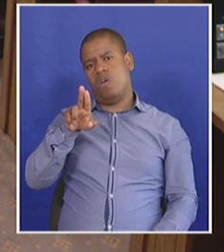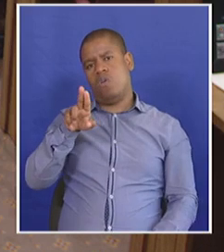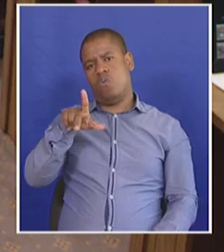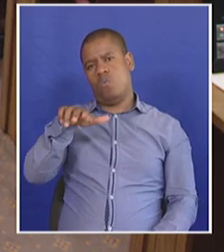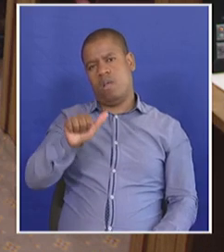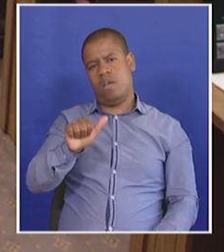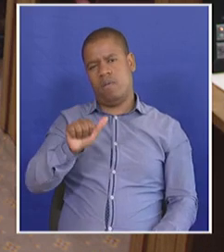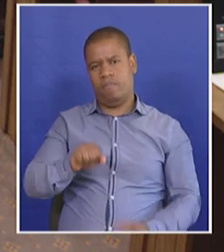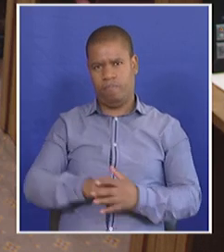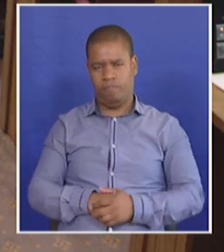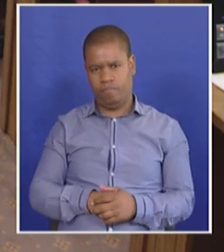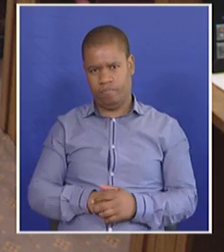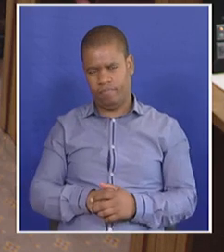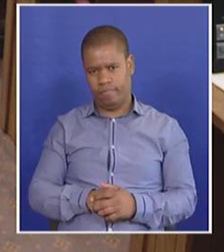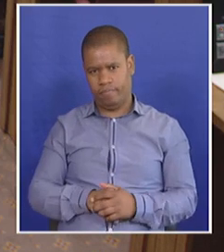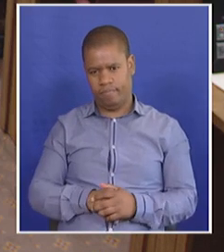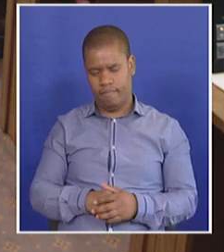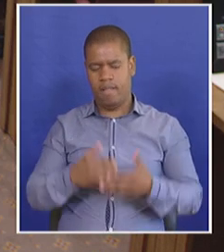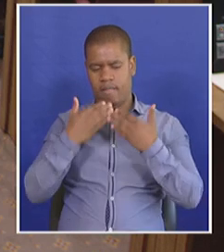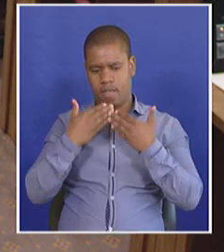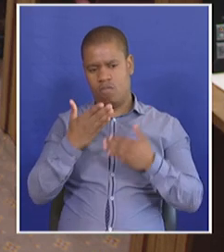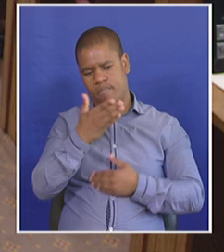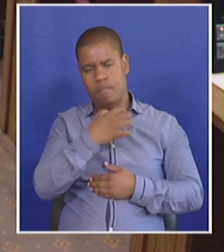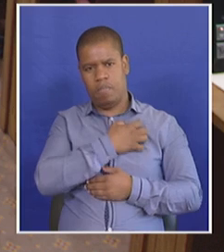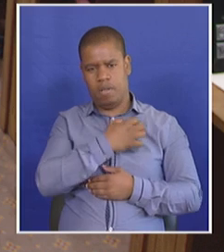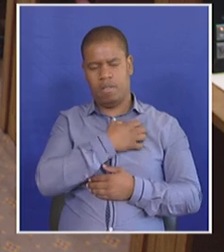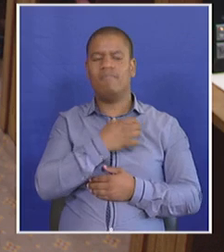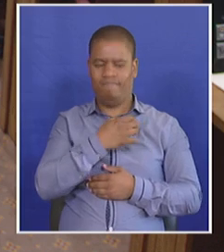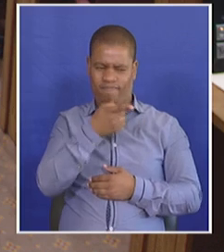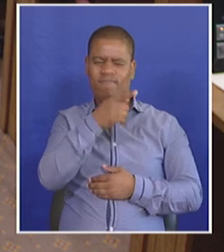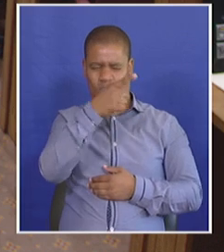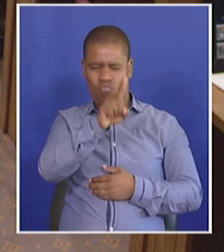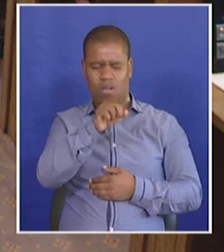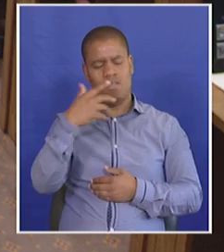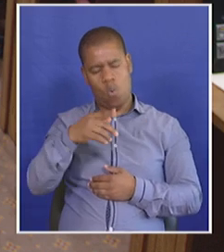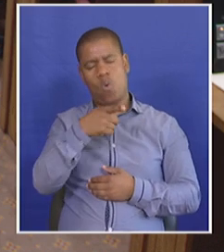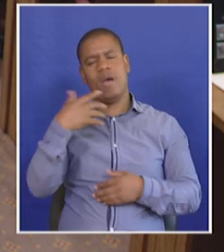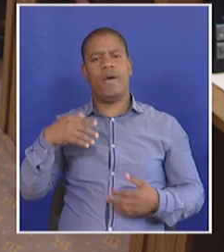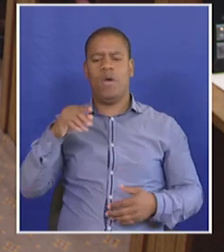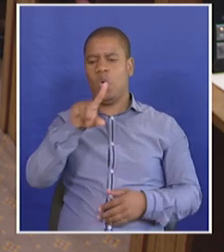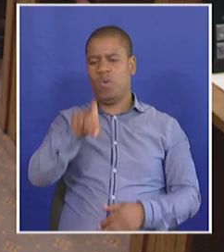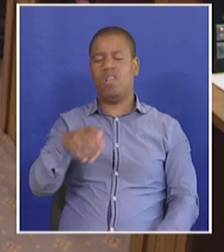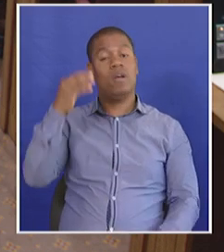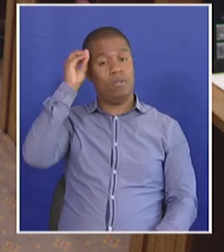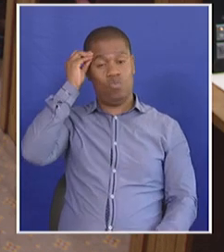Thank you, Honorable Chairperson. Thanks, Honorable Minister. You are quite right. A very interesting question and a very interesting response indeed.